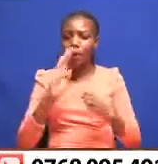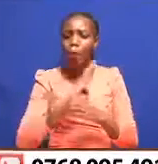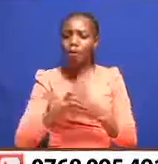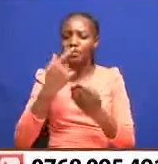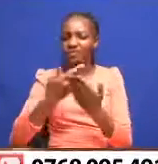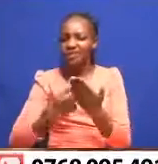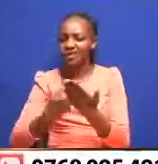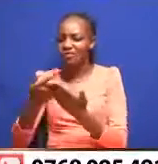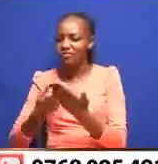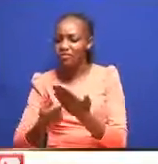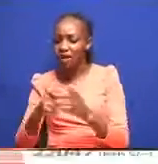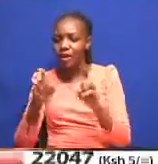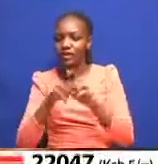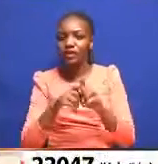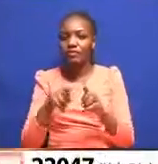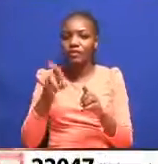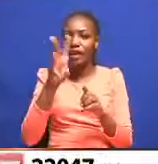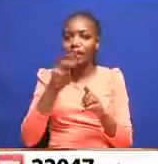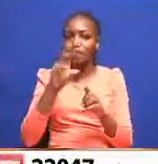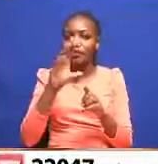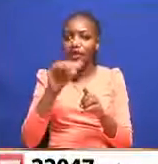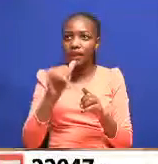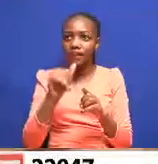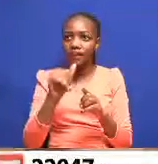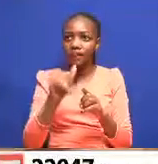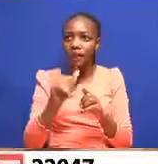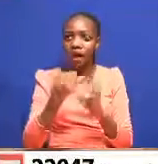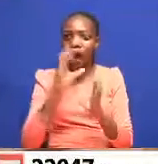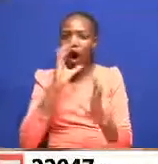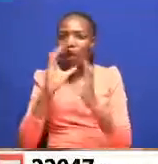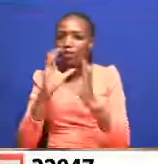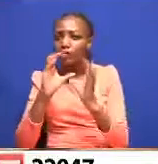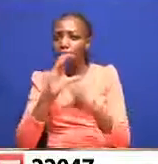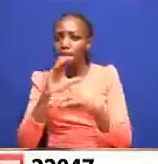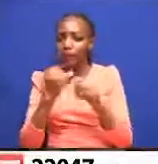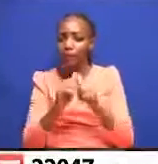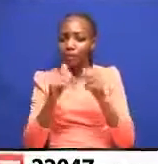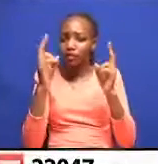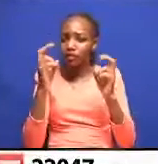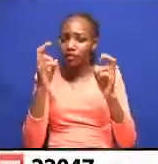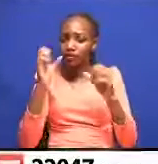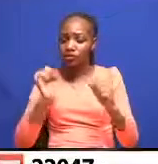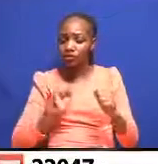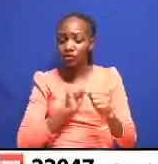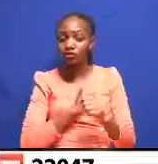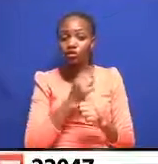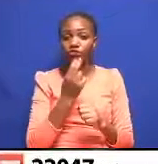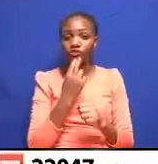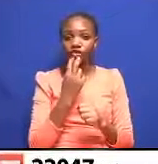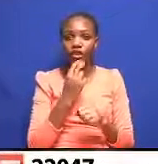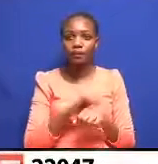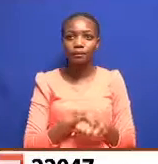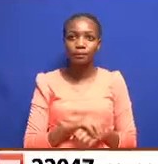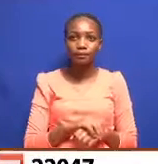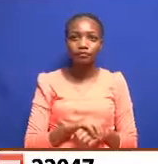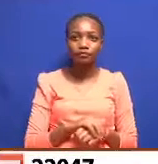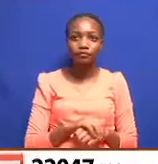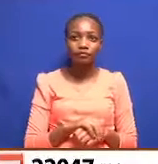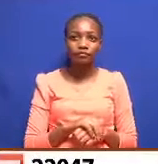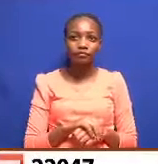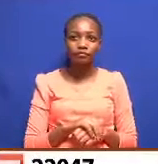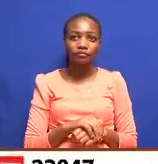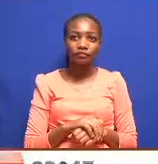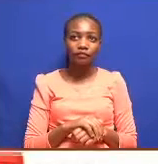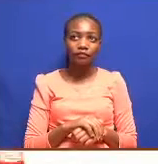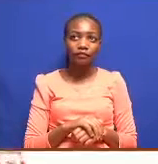Mutira MCA David Kinyua Wangui culminating intrigues at the Senate on Tuesday. Has that directive on